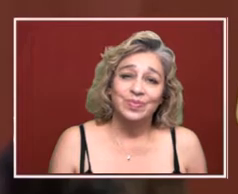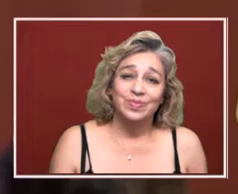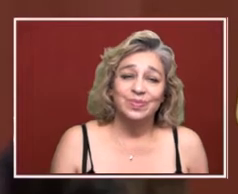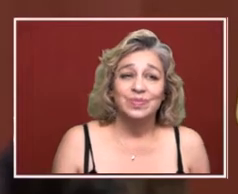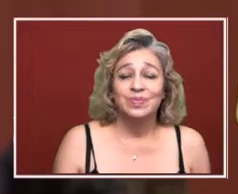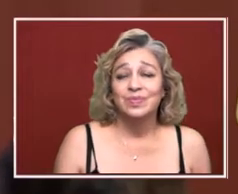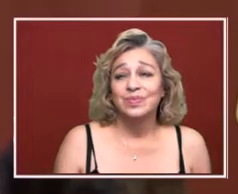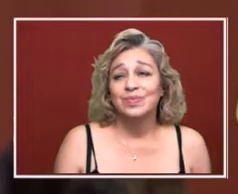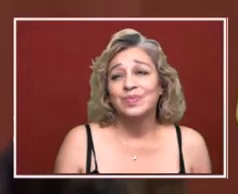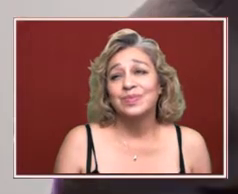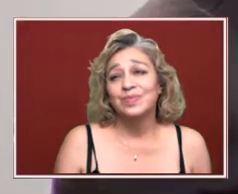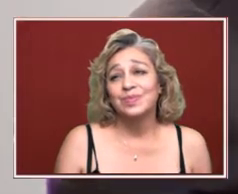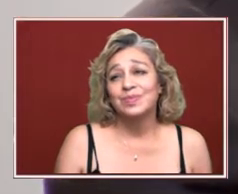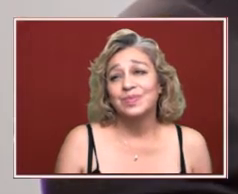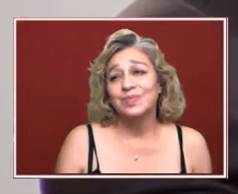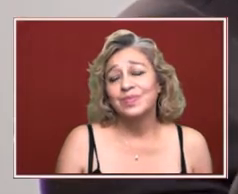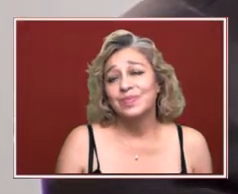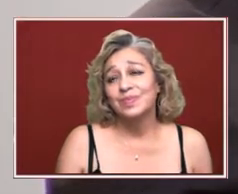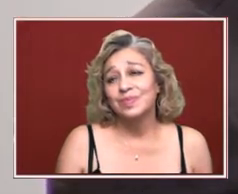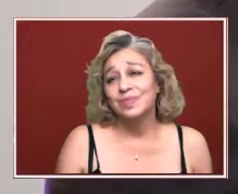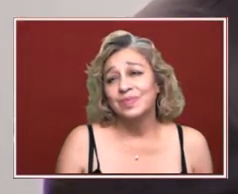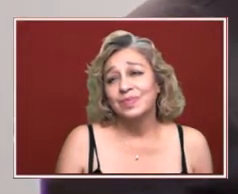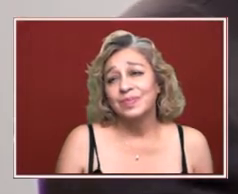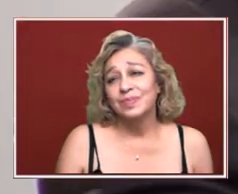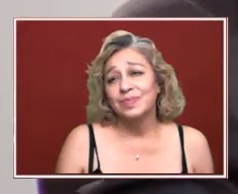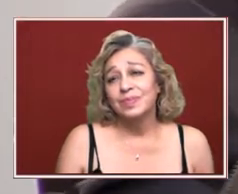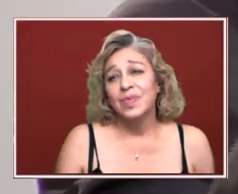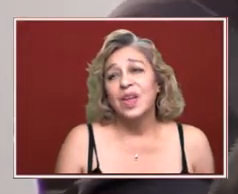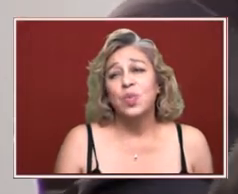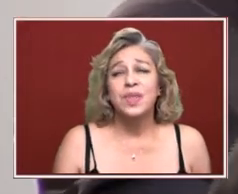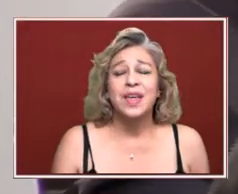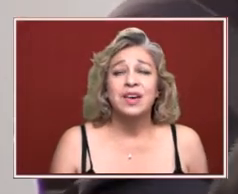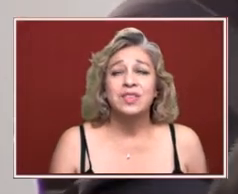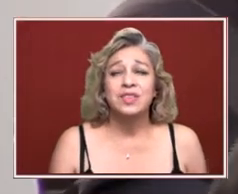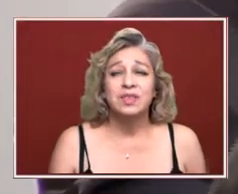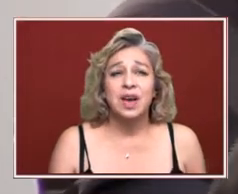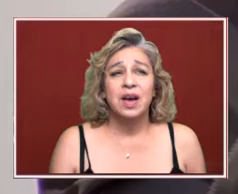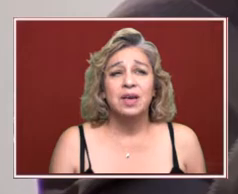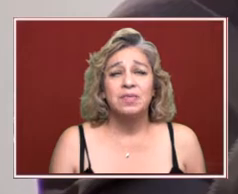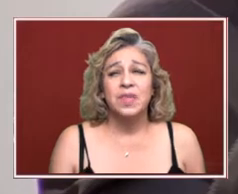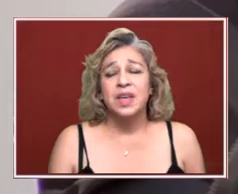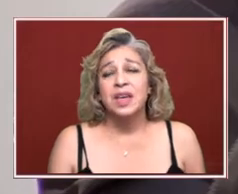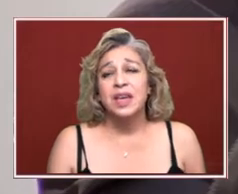Sin formación, sin profesionalismo. Without